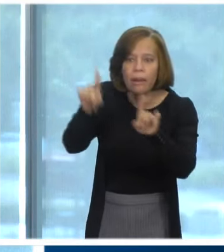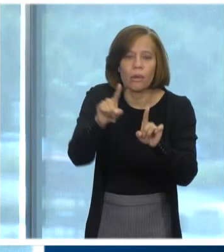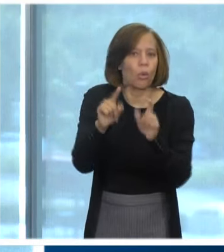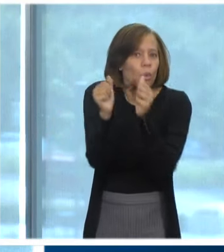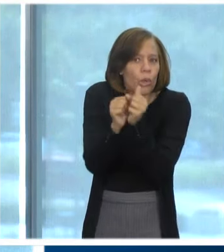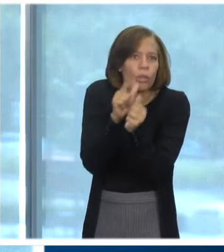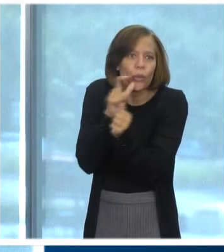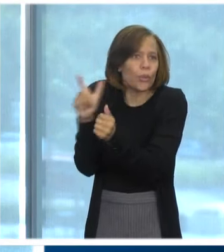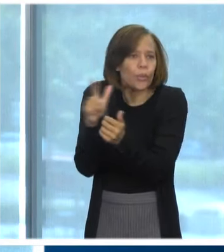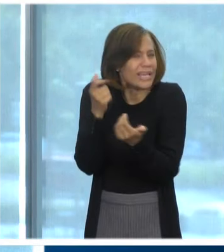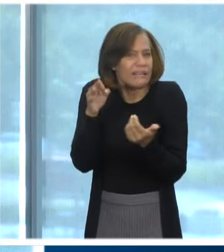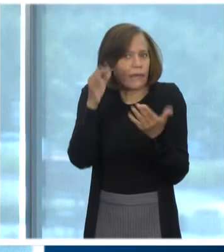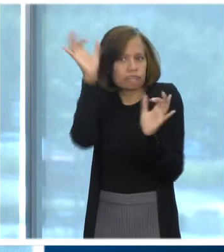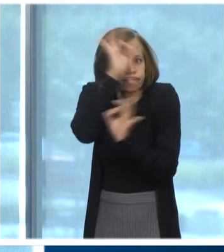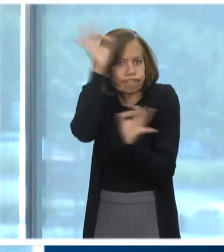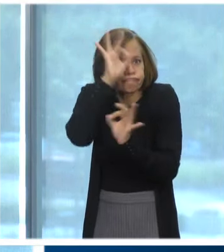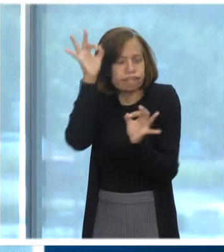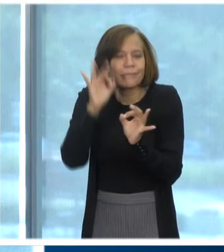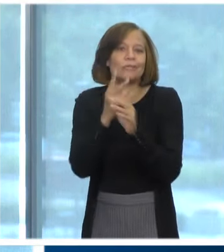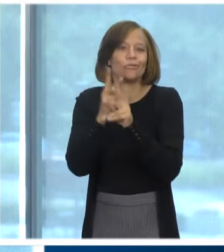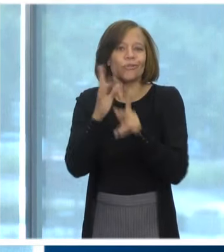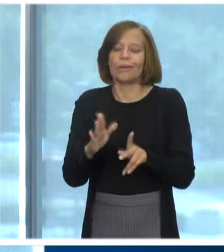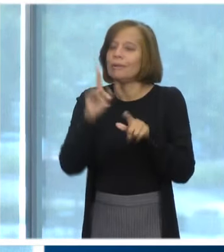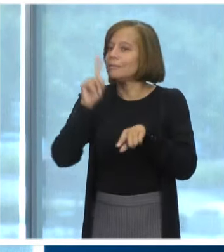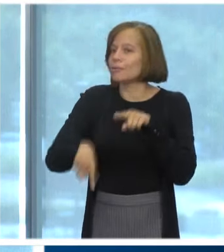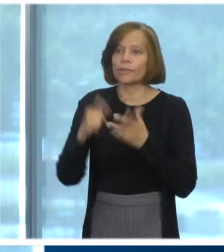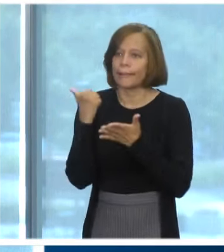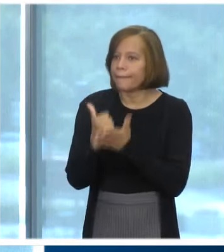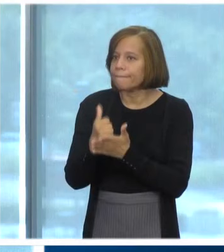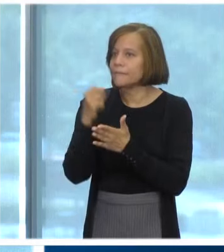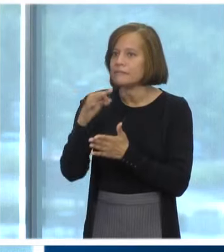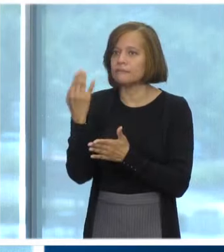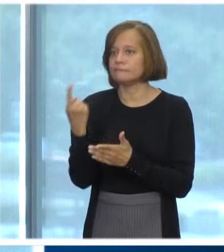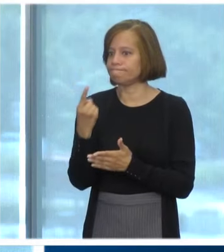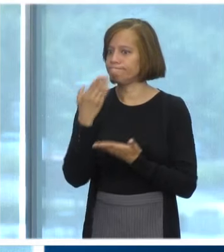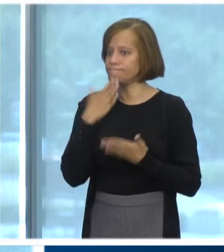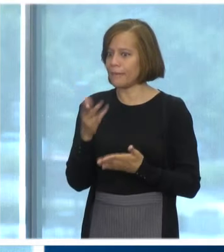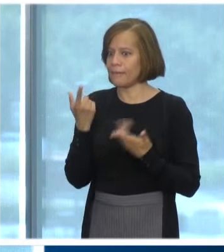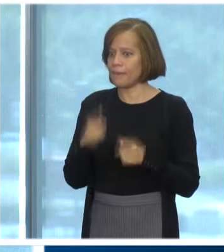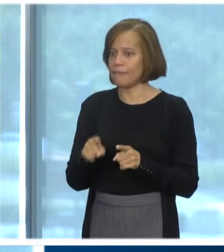with, their supervisors also would not know if something bad had happened to them.